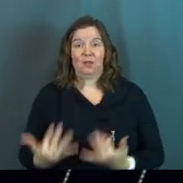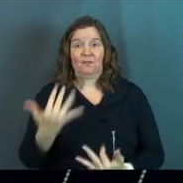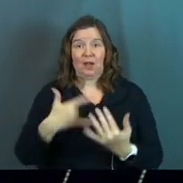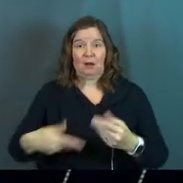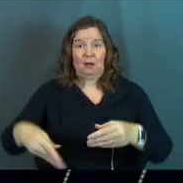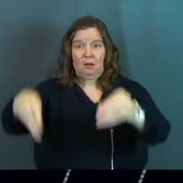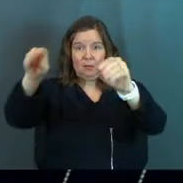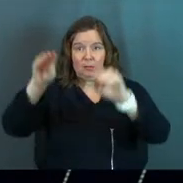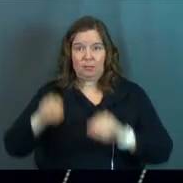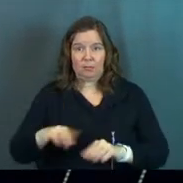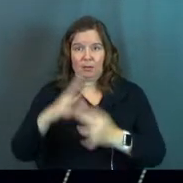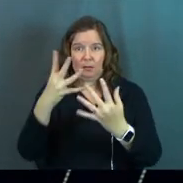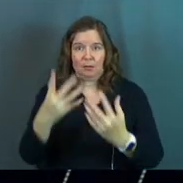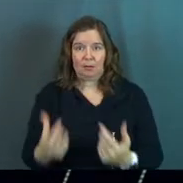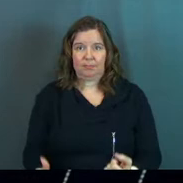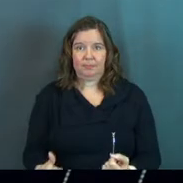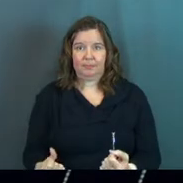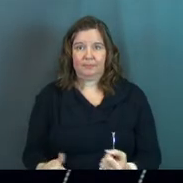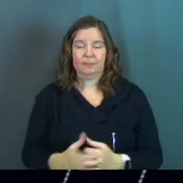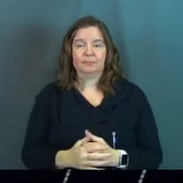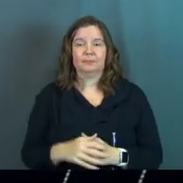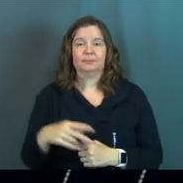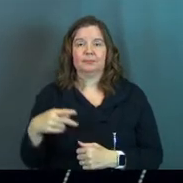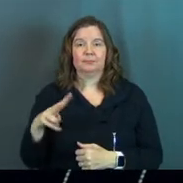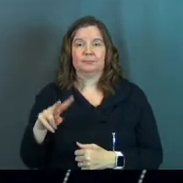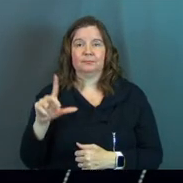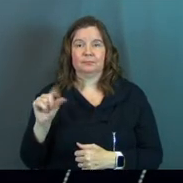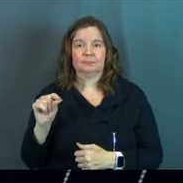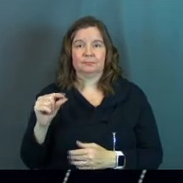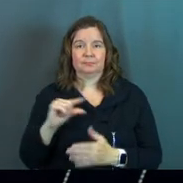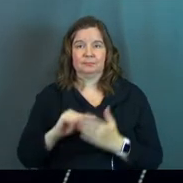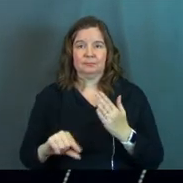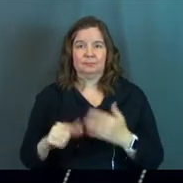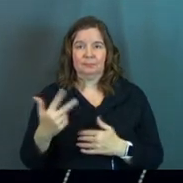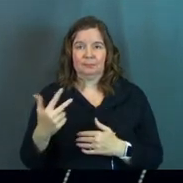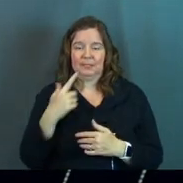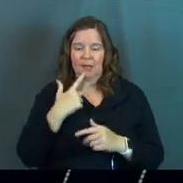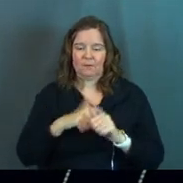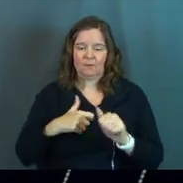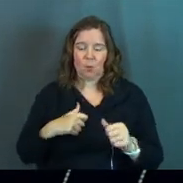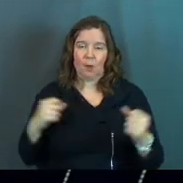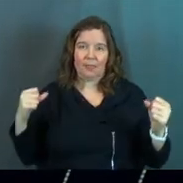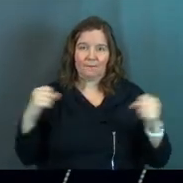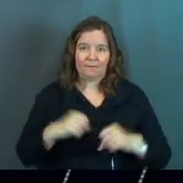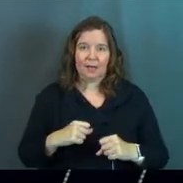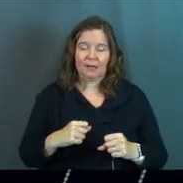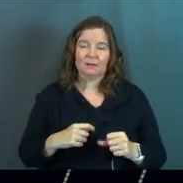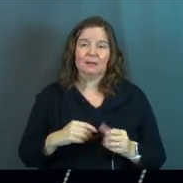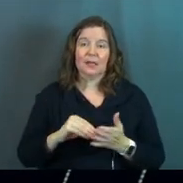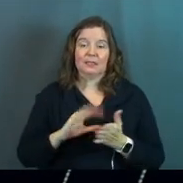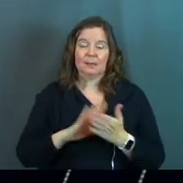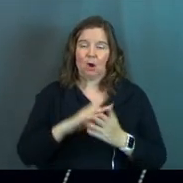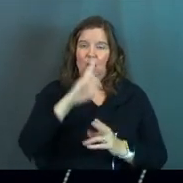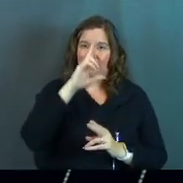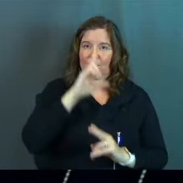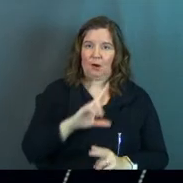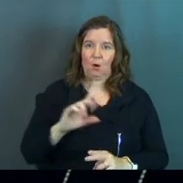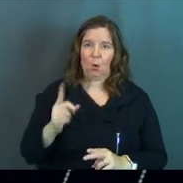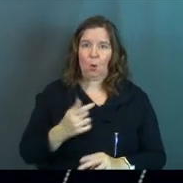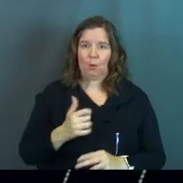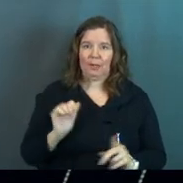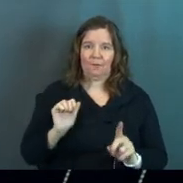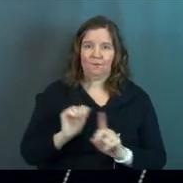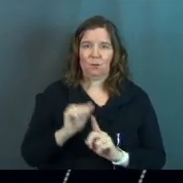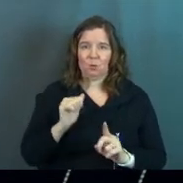out? Proverbs 20, verse 3 says, avoid the fight. Avoiding a fight is a mark of honor. Only